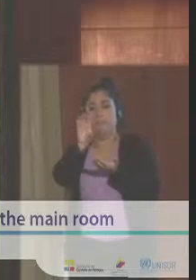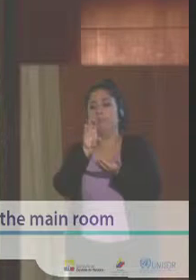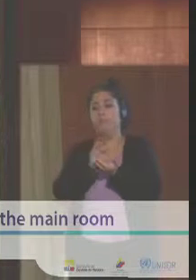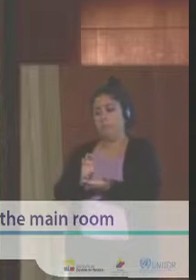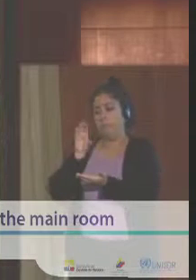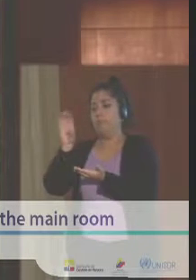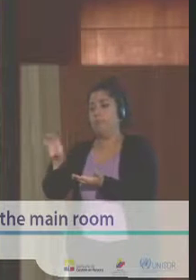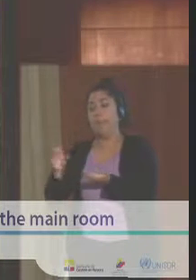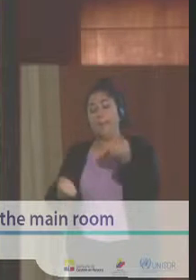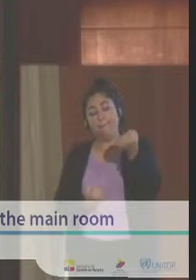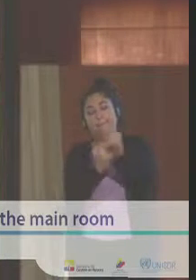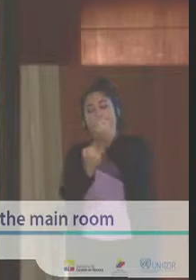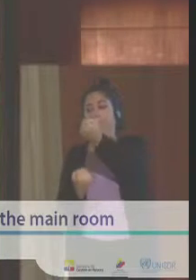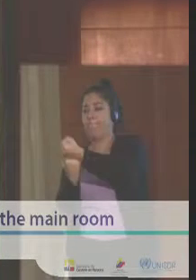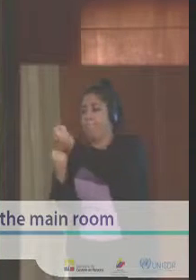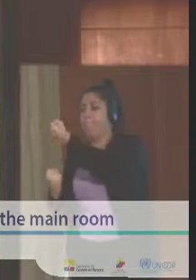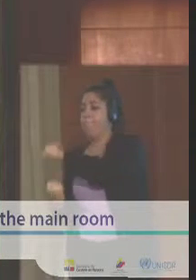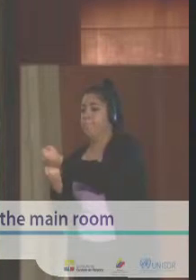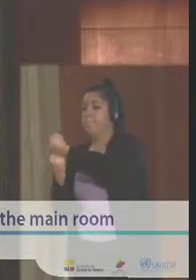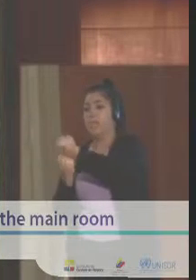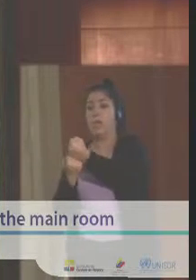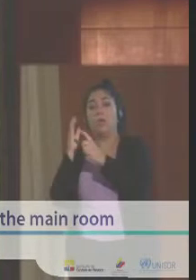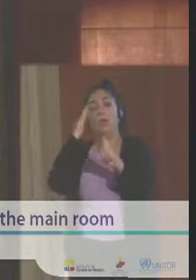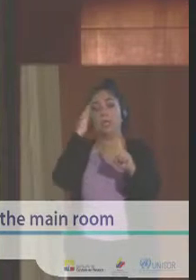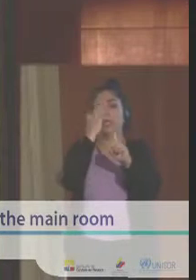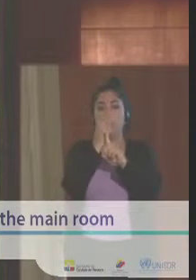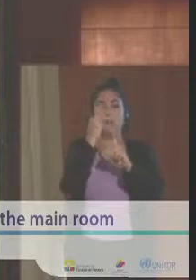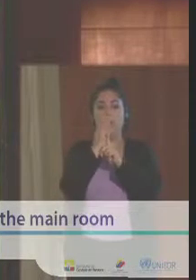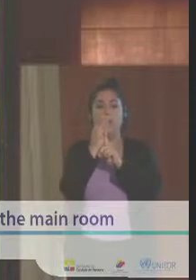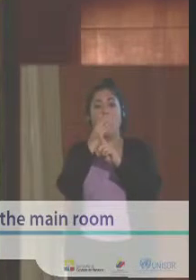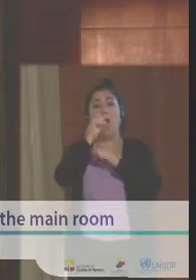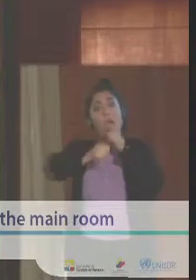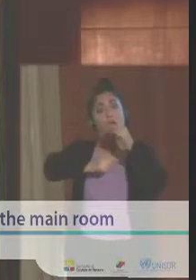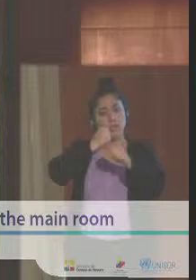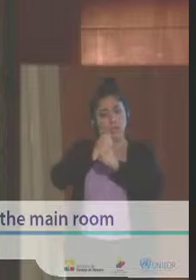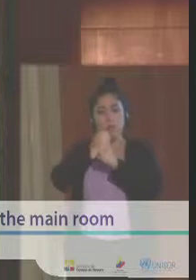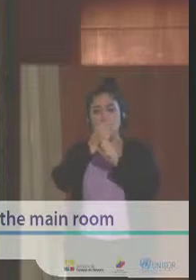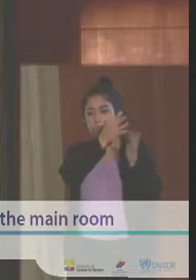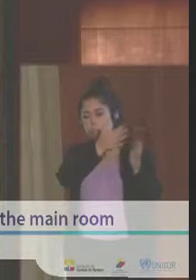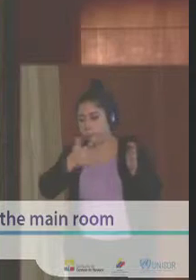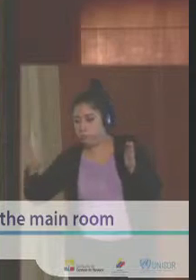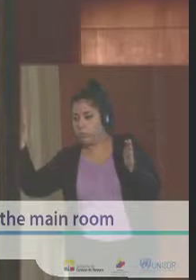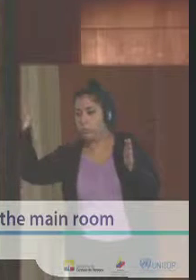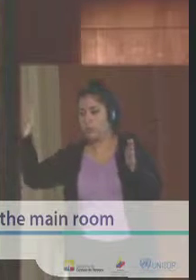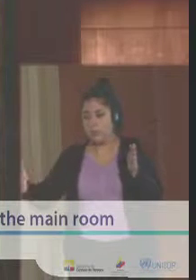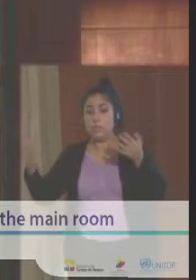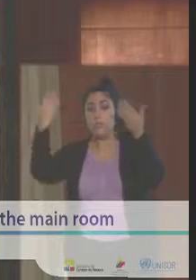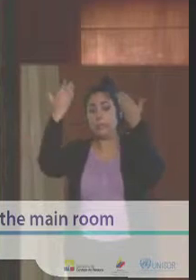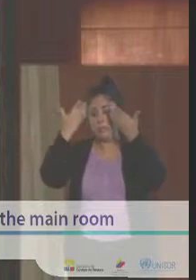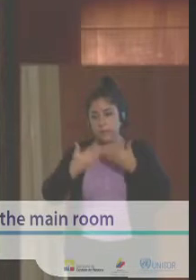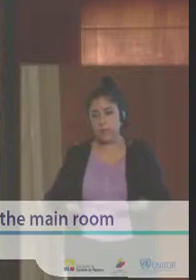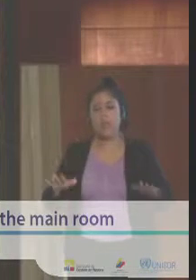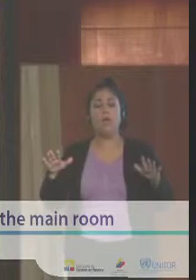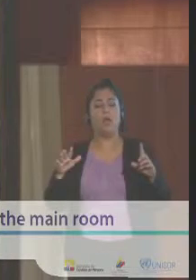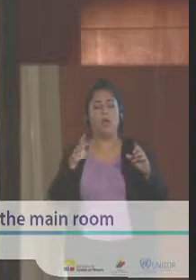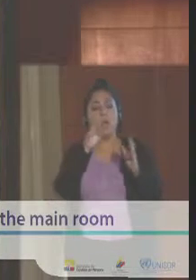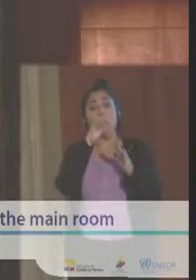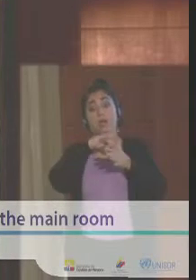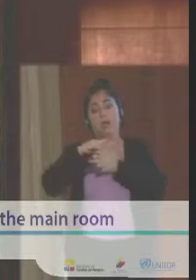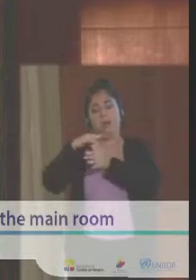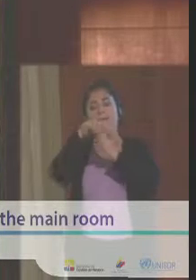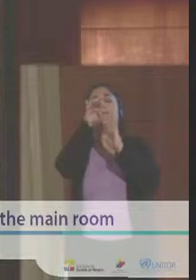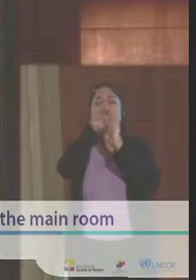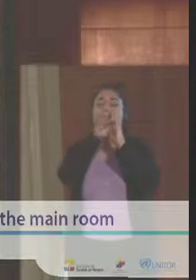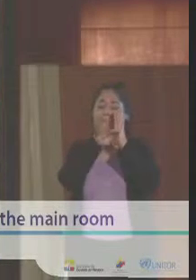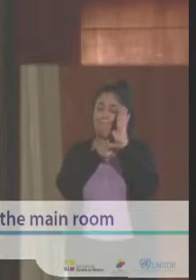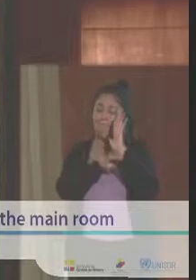aim to include in annual budgets